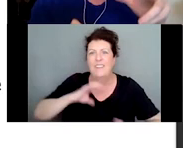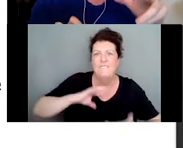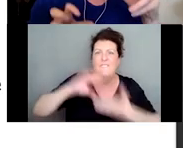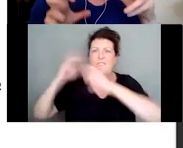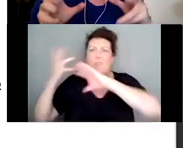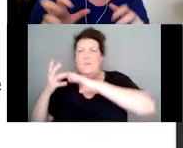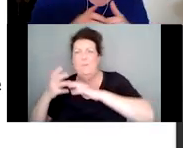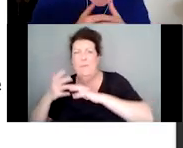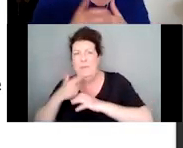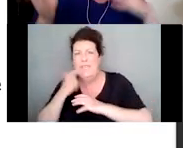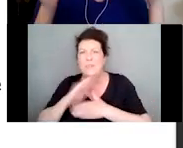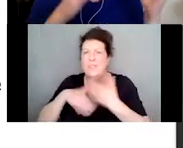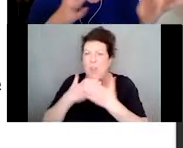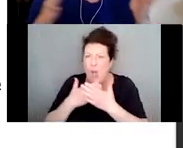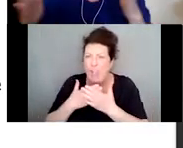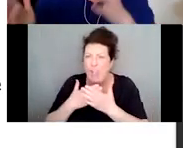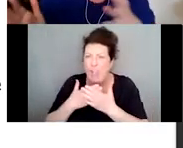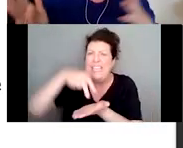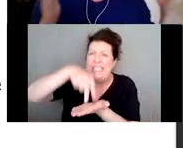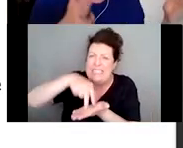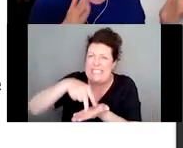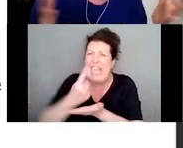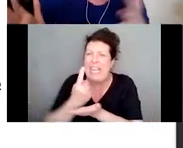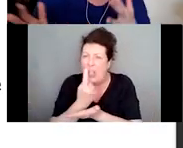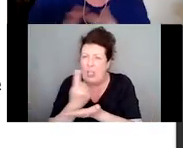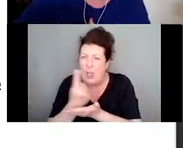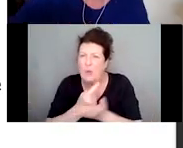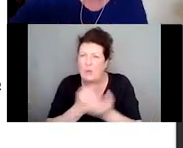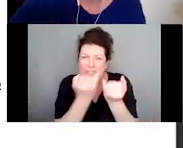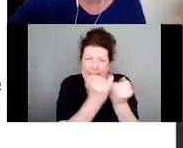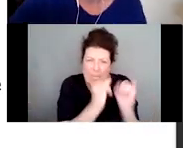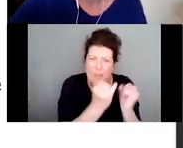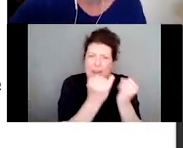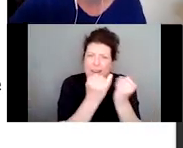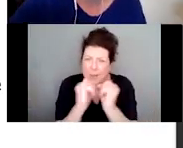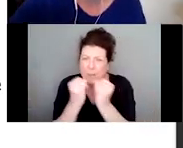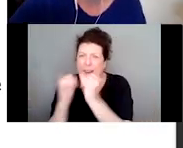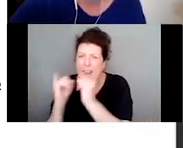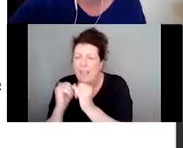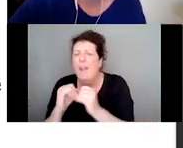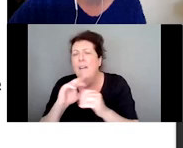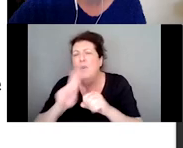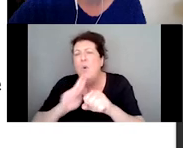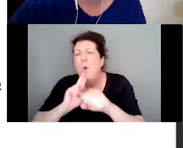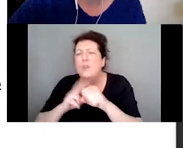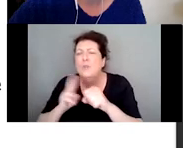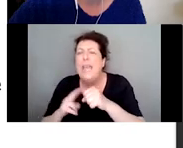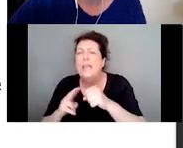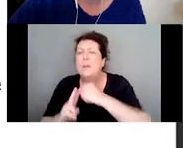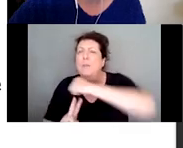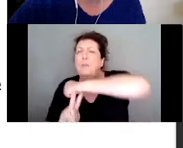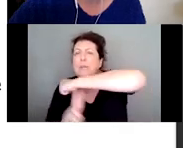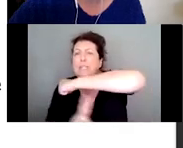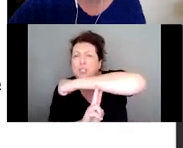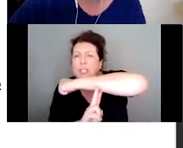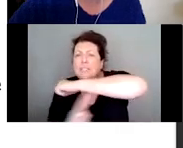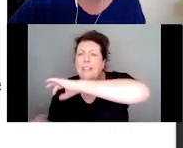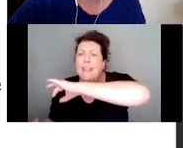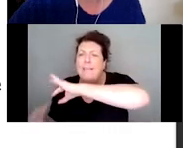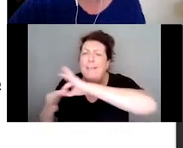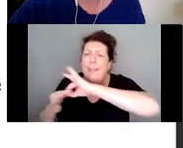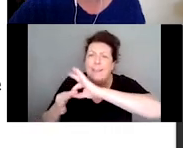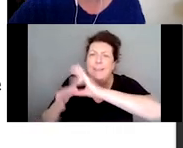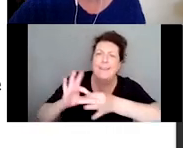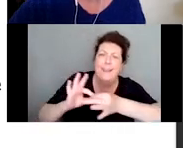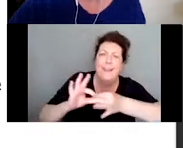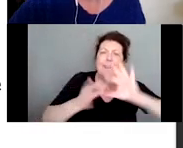of standalones. And obviously there were bridges between them and, and, and all of that good stuff. Um, but, but